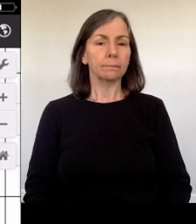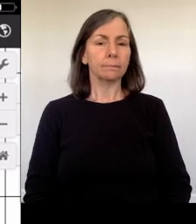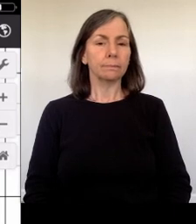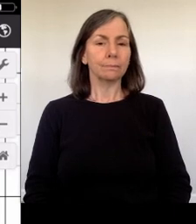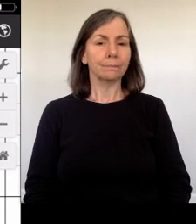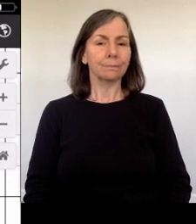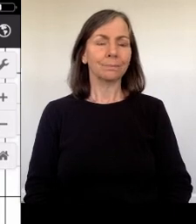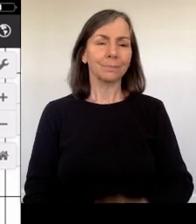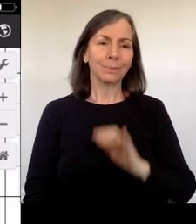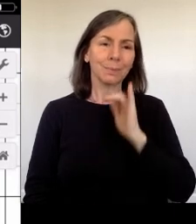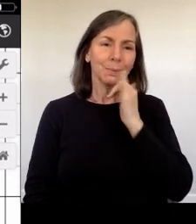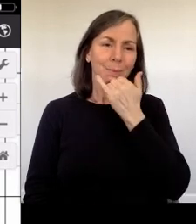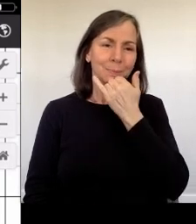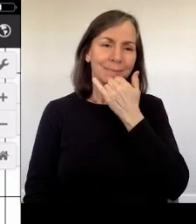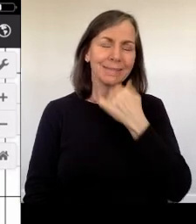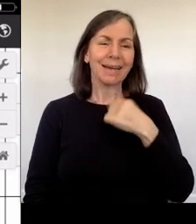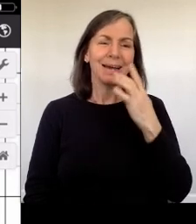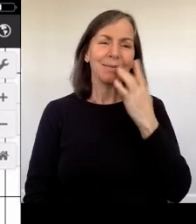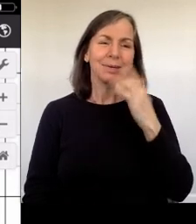Oops, I forgot to type